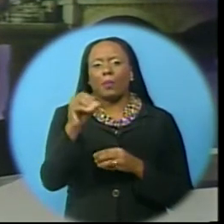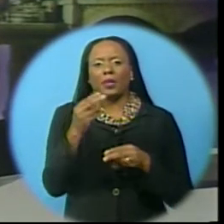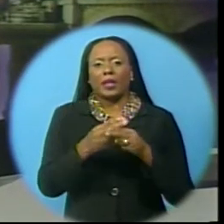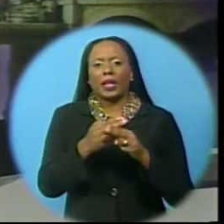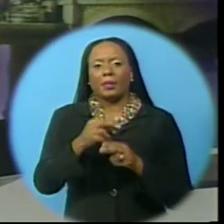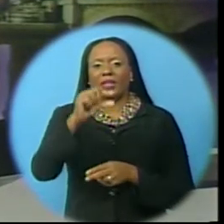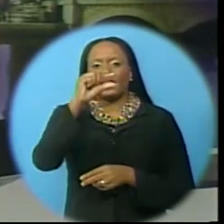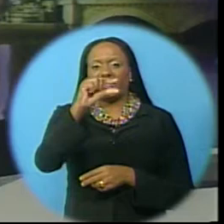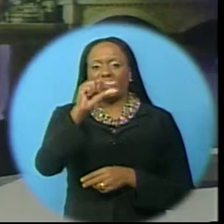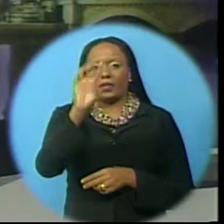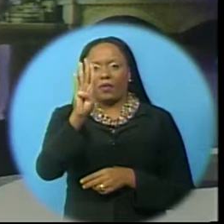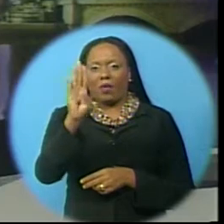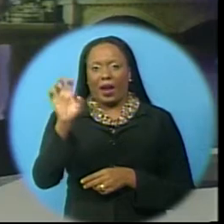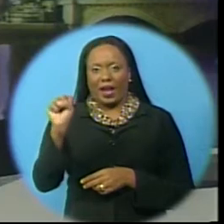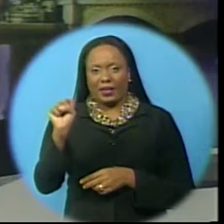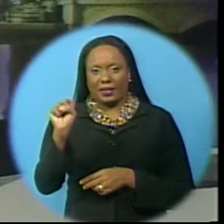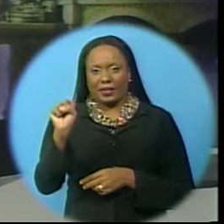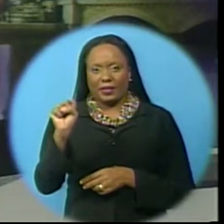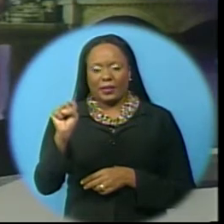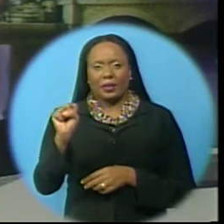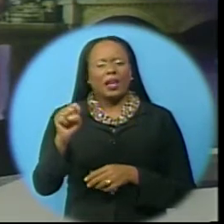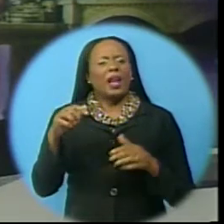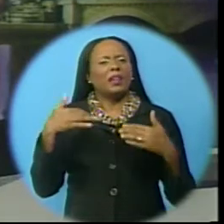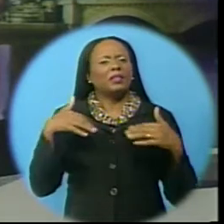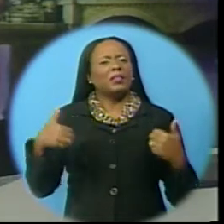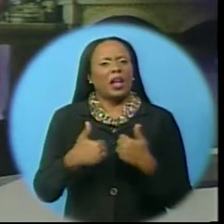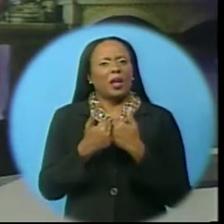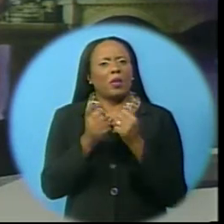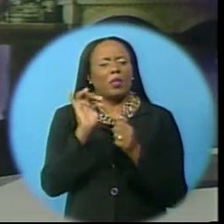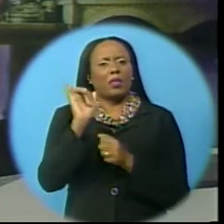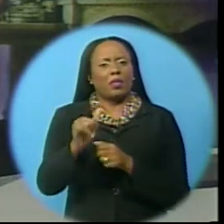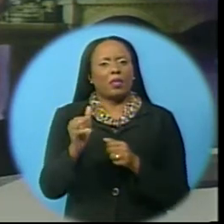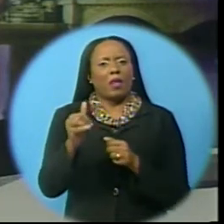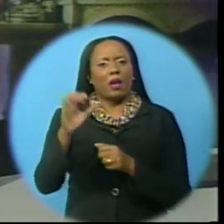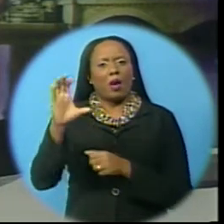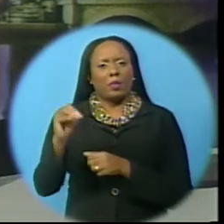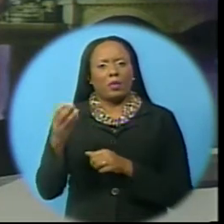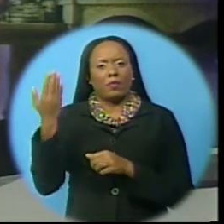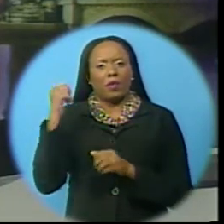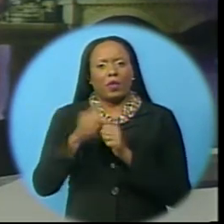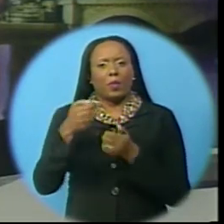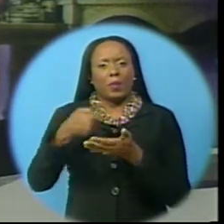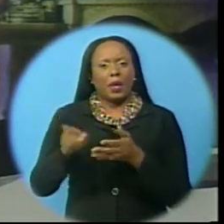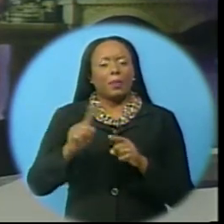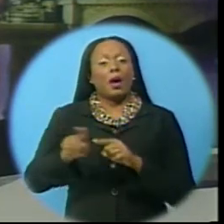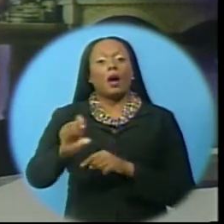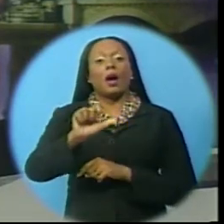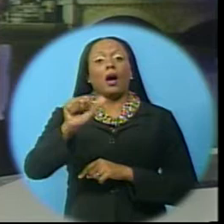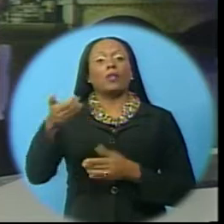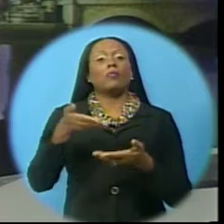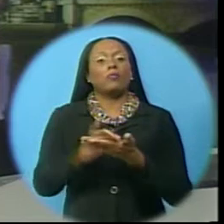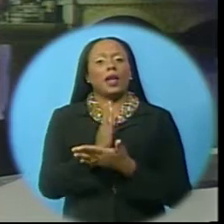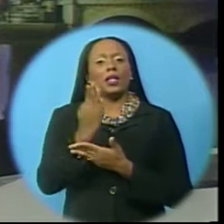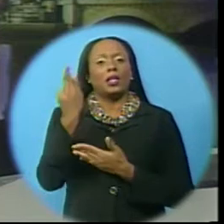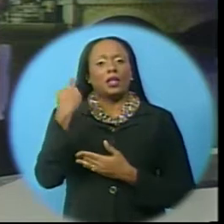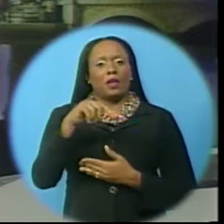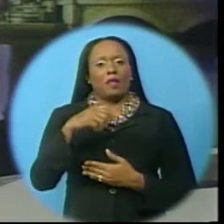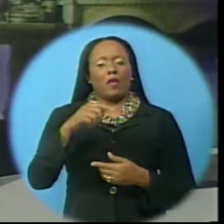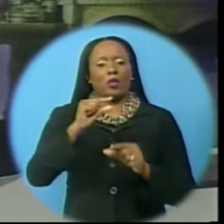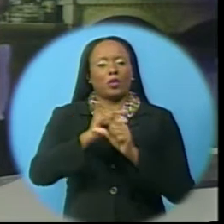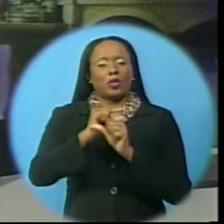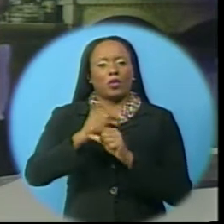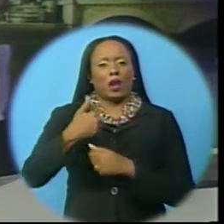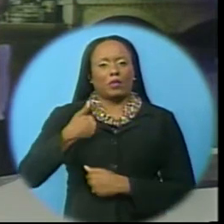firm G4S, which the union has had challenges with over the issue of pay in recent times. She says it's about protecting the rights